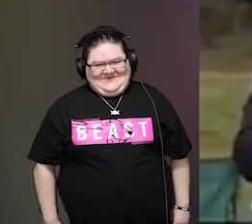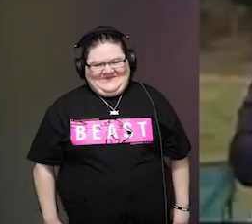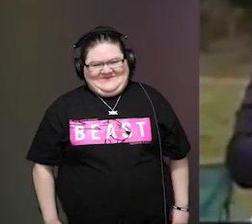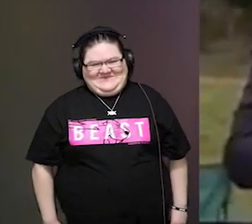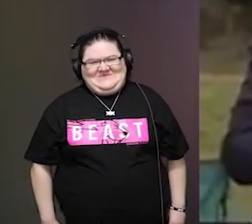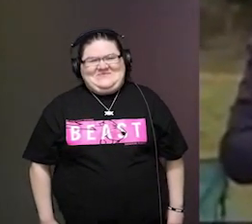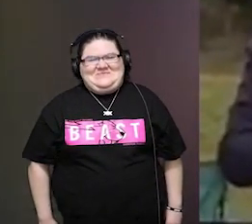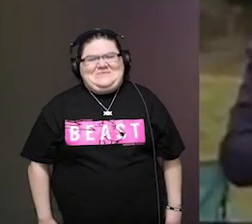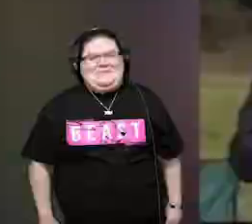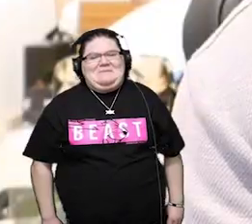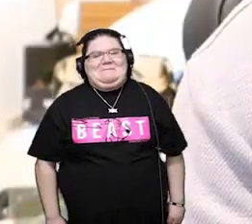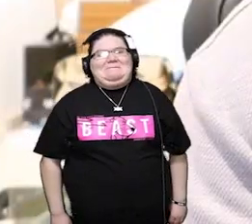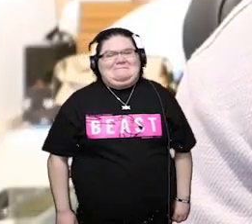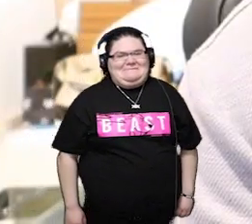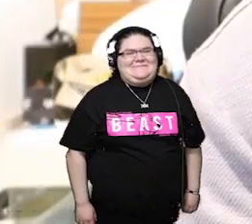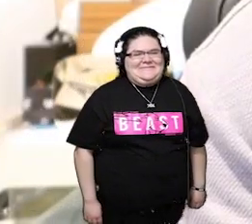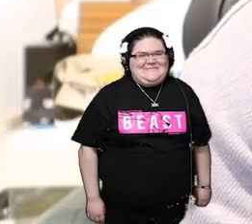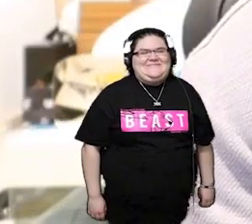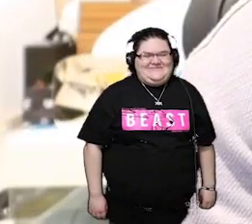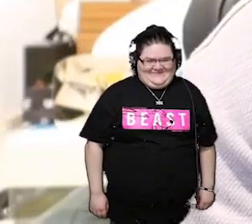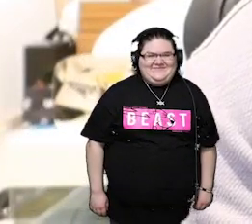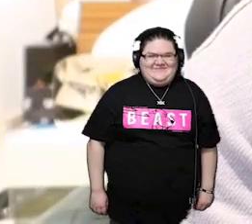Oh. Oh.